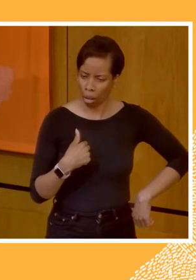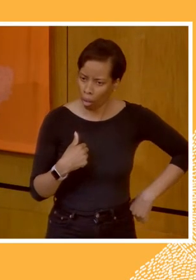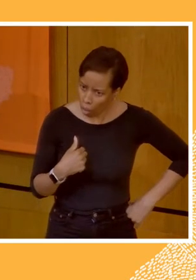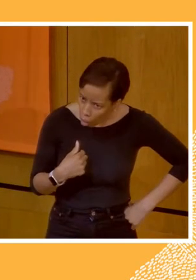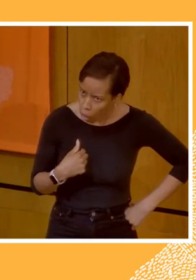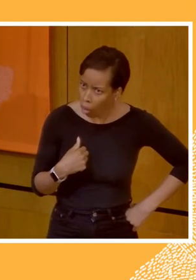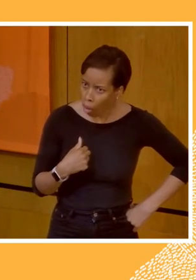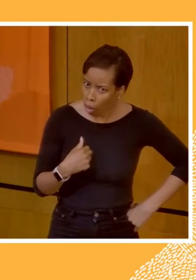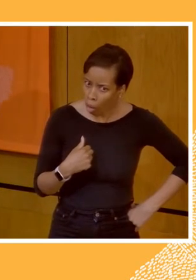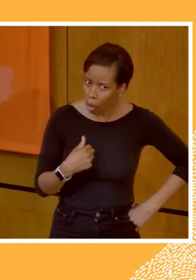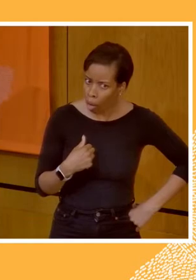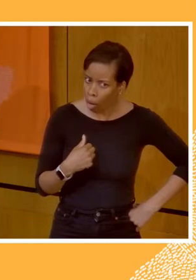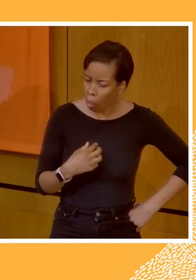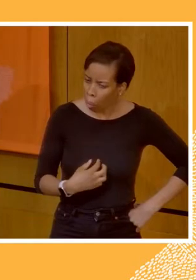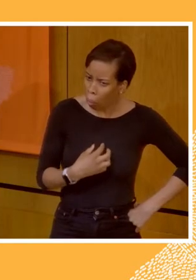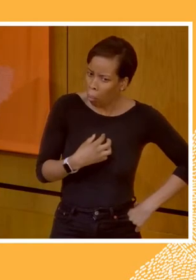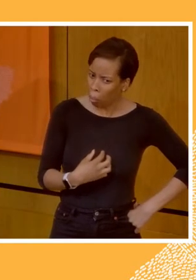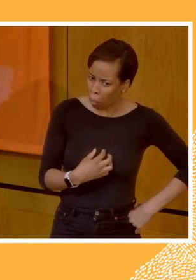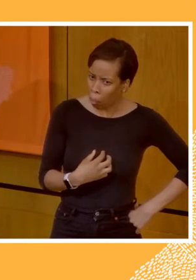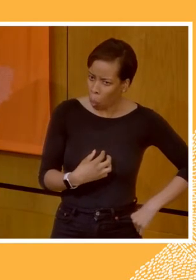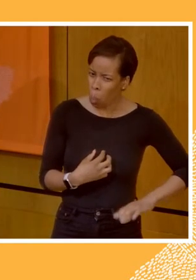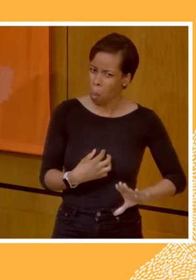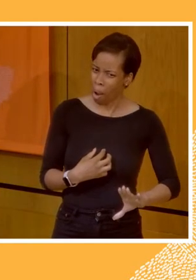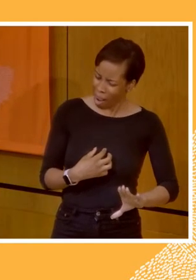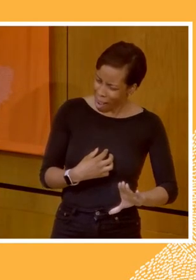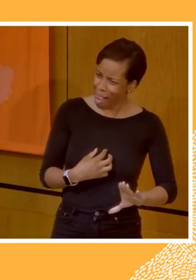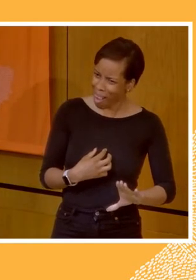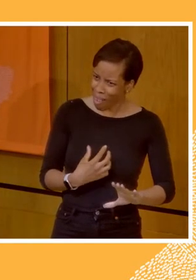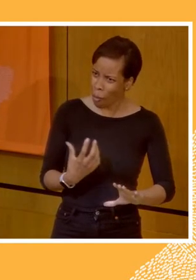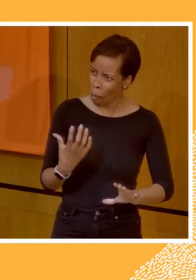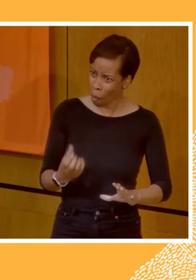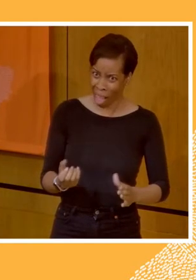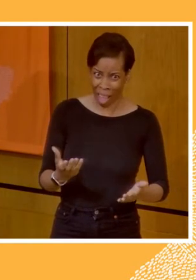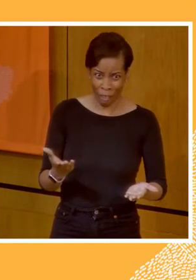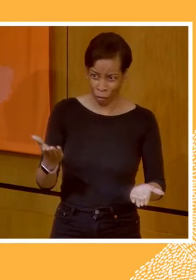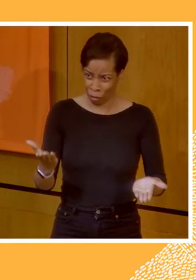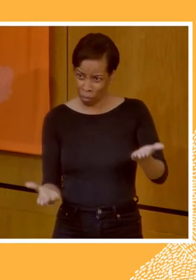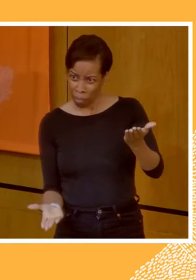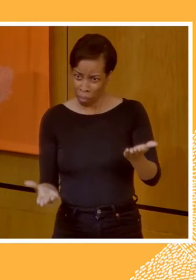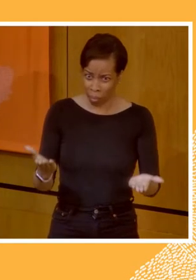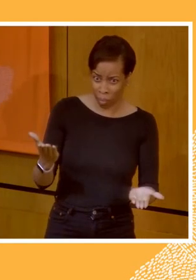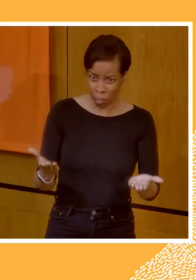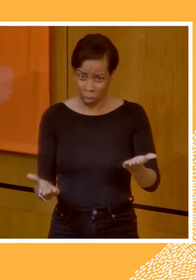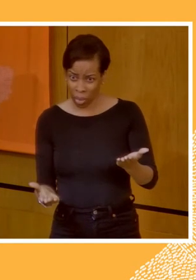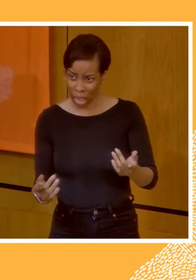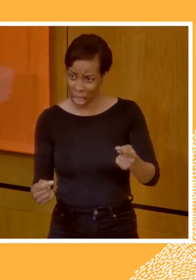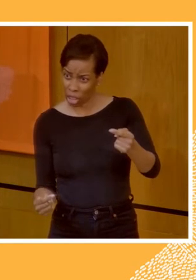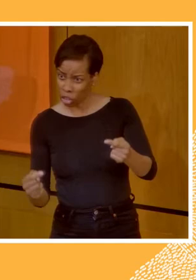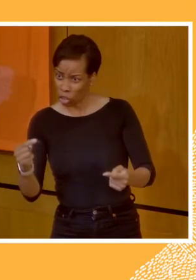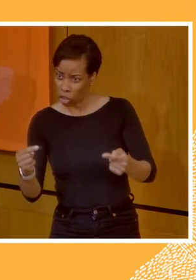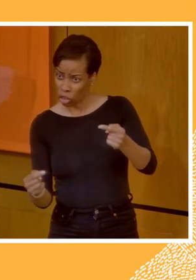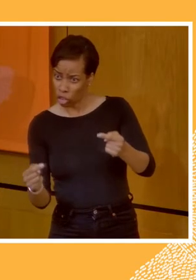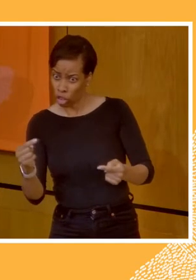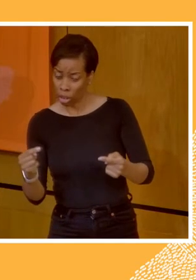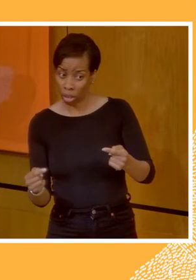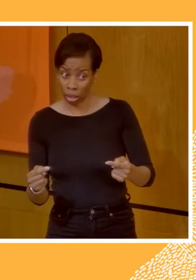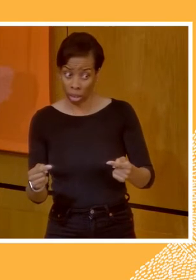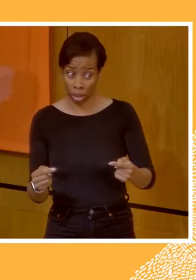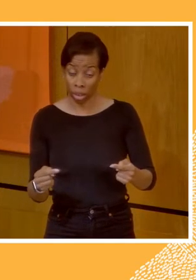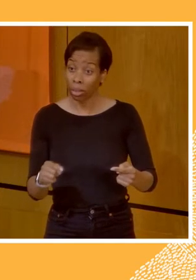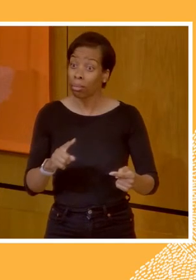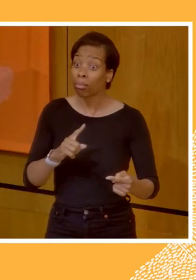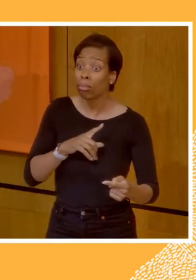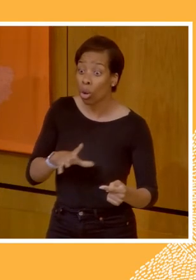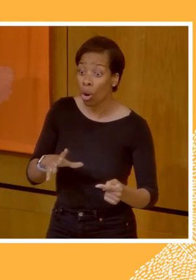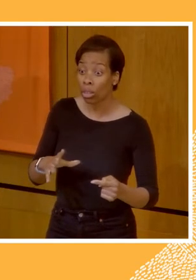to us this incredible tension that this place is going through in like the never-ending expansion of